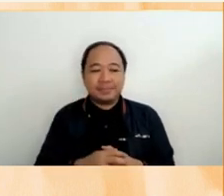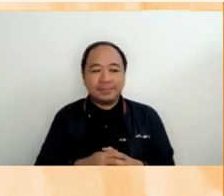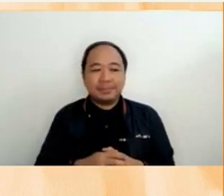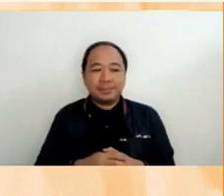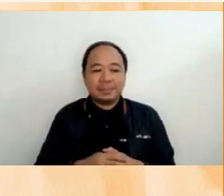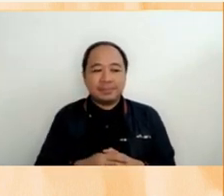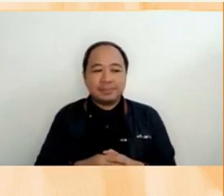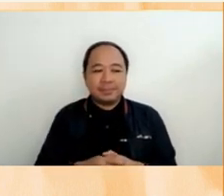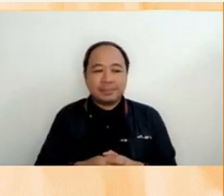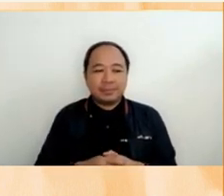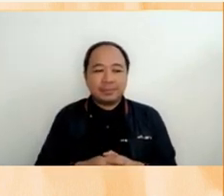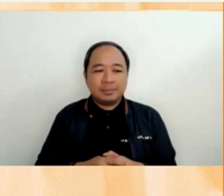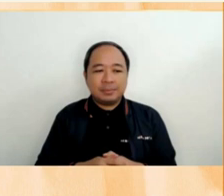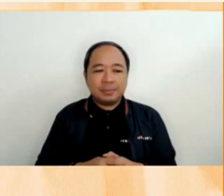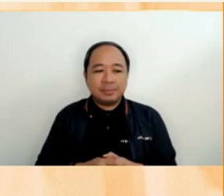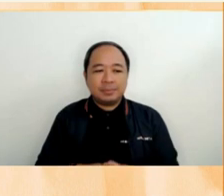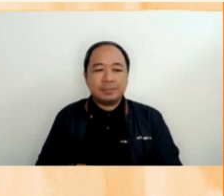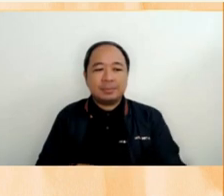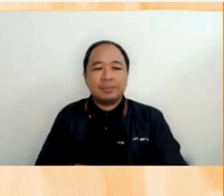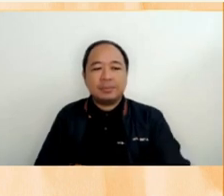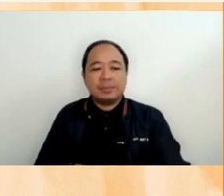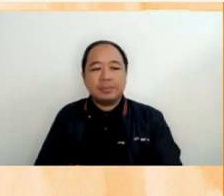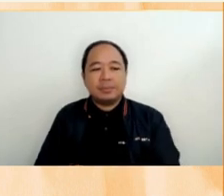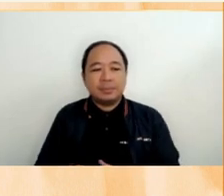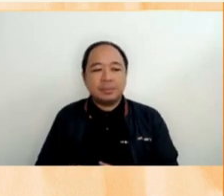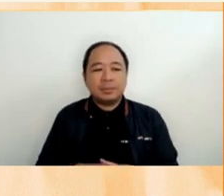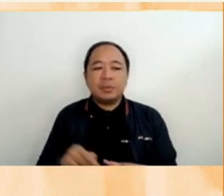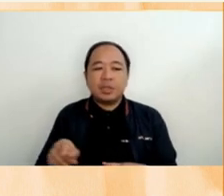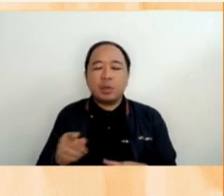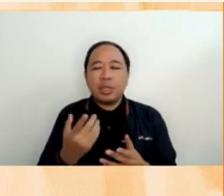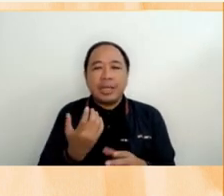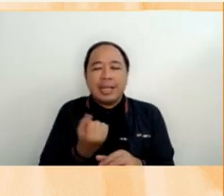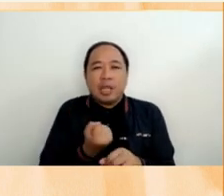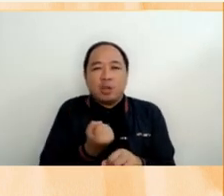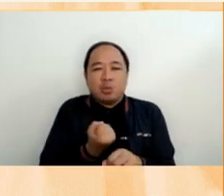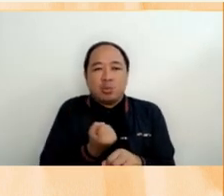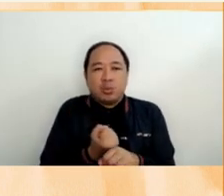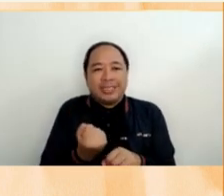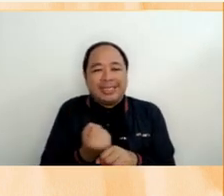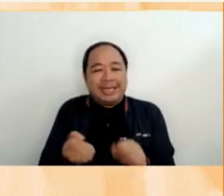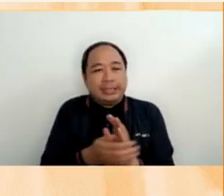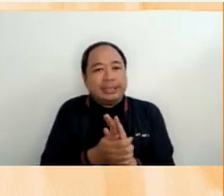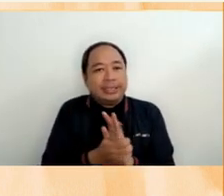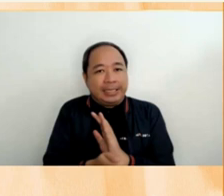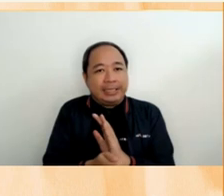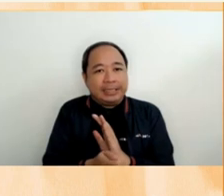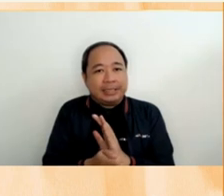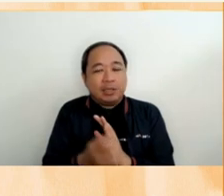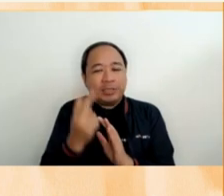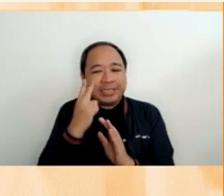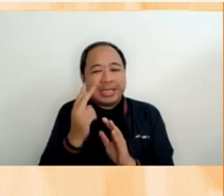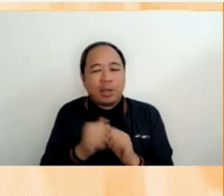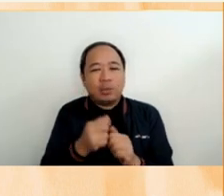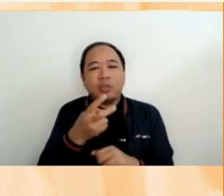So the resilience skills we discuss will play important role to these children, teens, as they